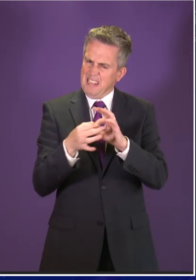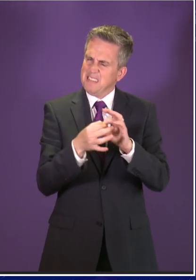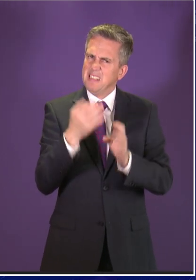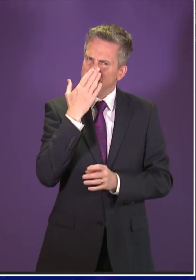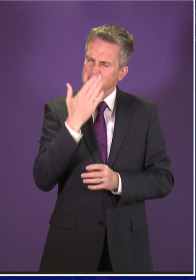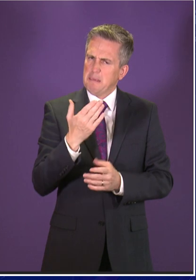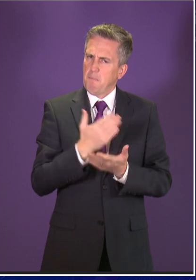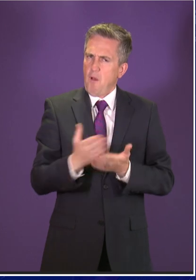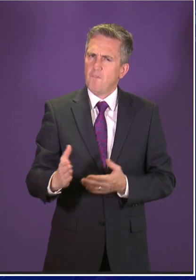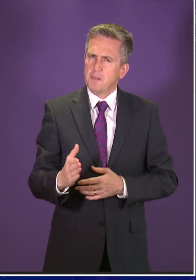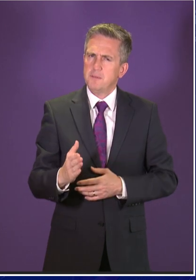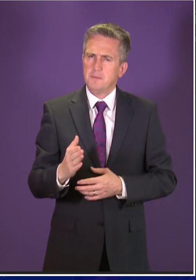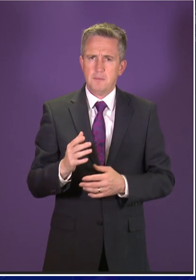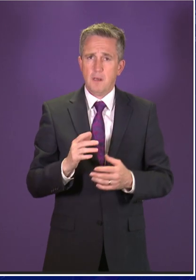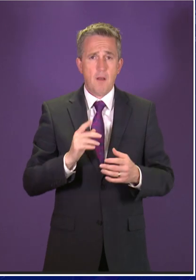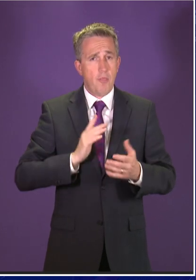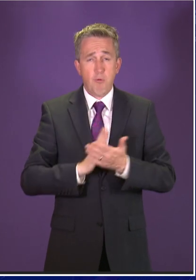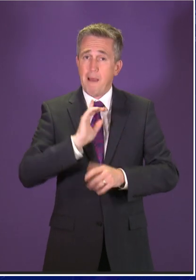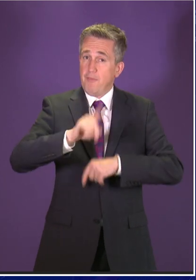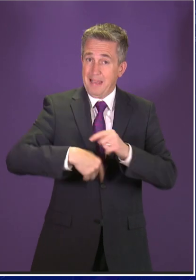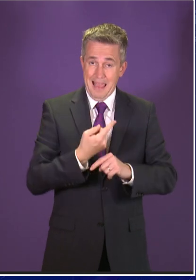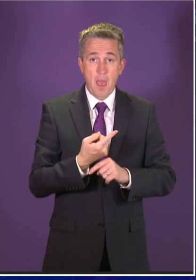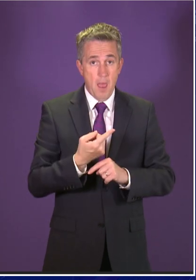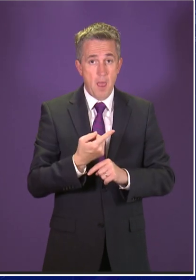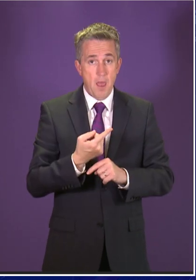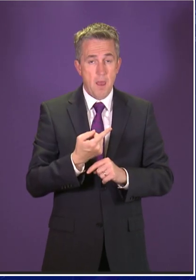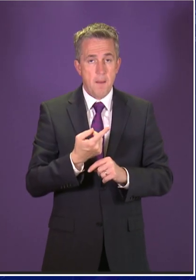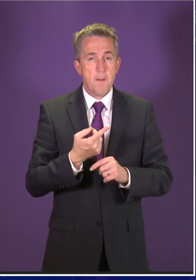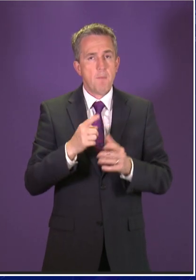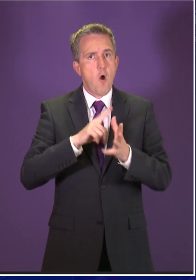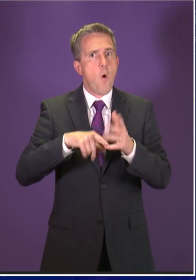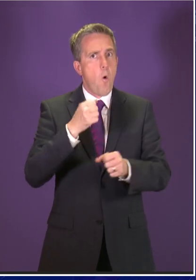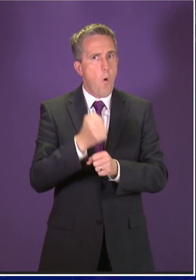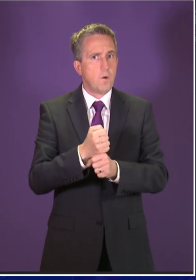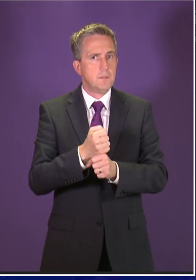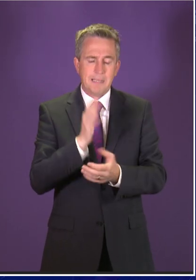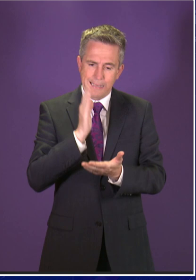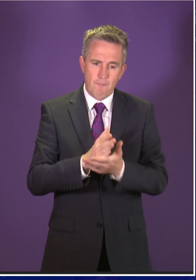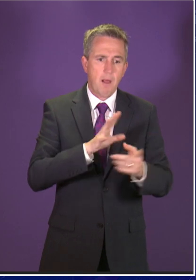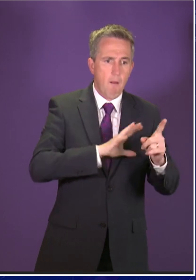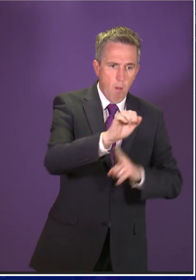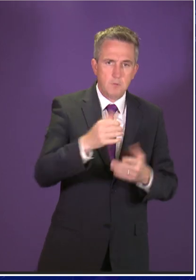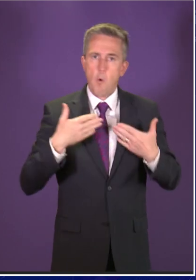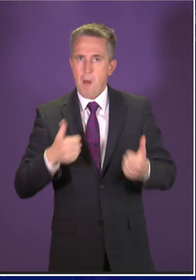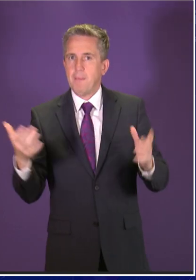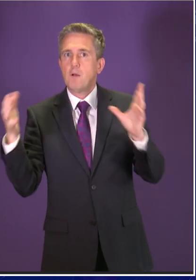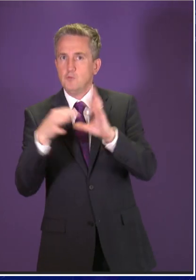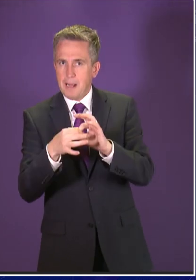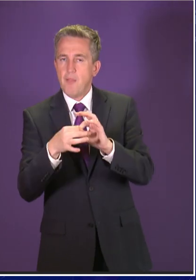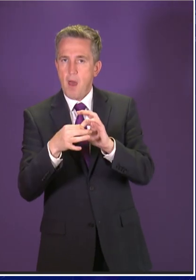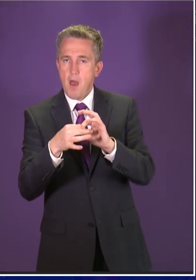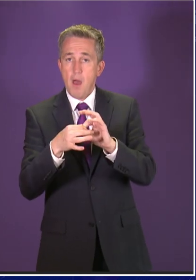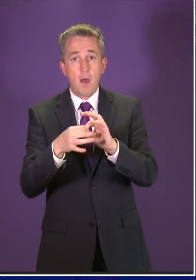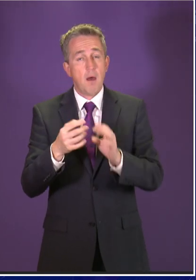in Edinburgh all year round, but particularly in the month of August. Like thousands of others,